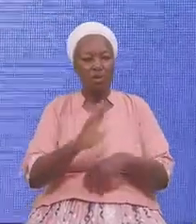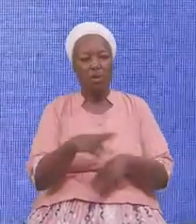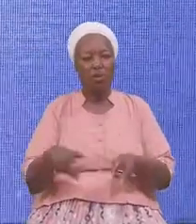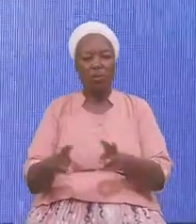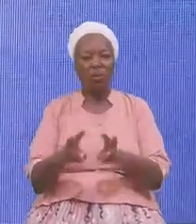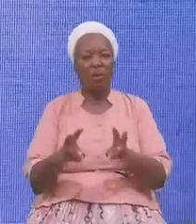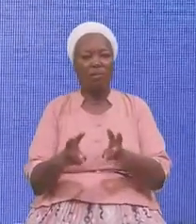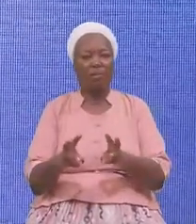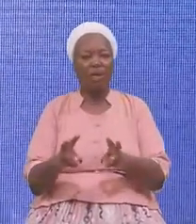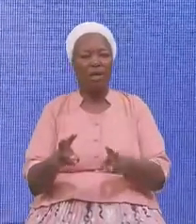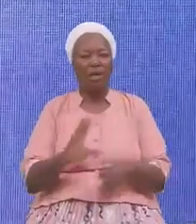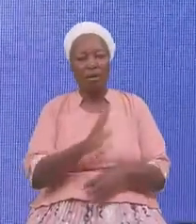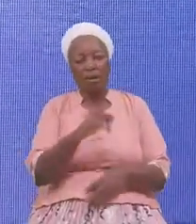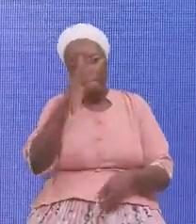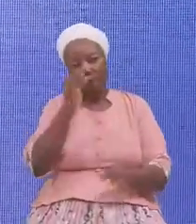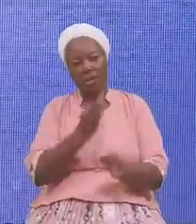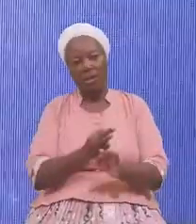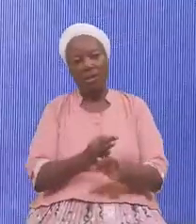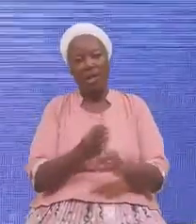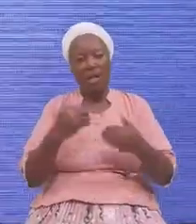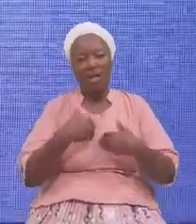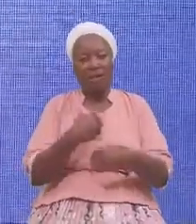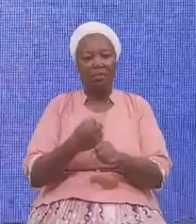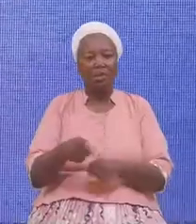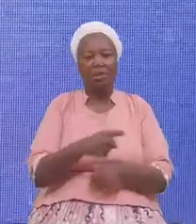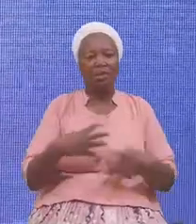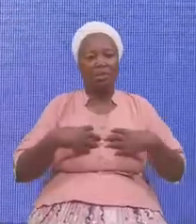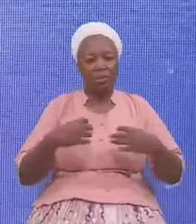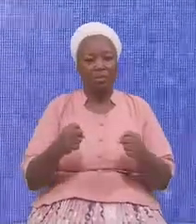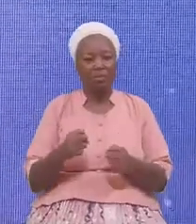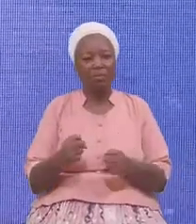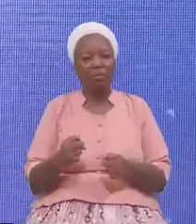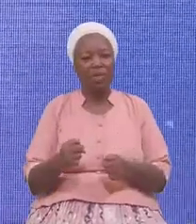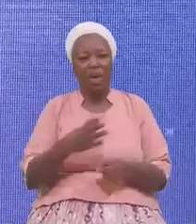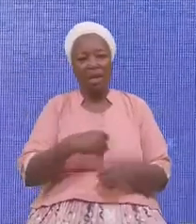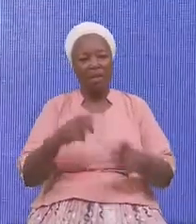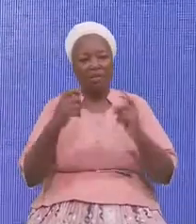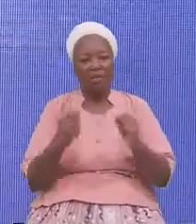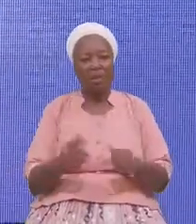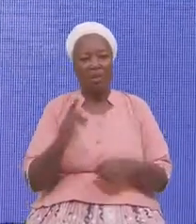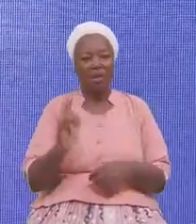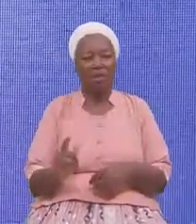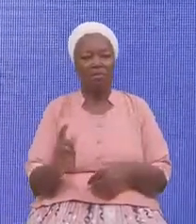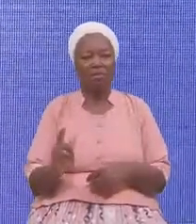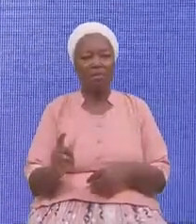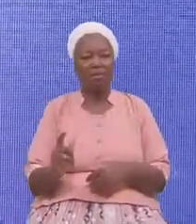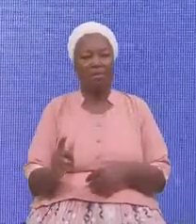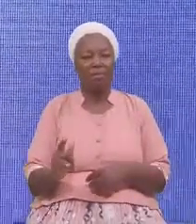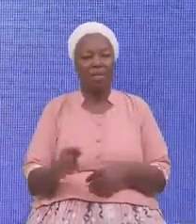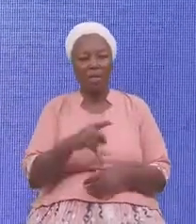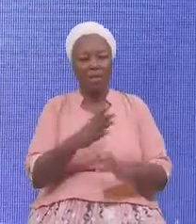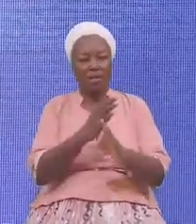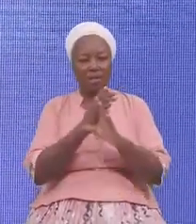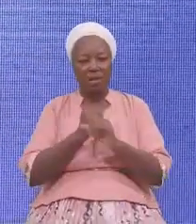way, thy faith has made thee whole. And immediately he